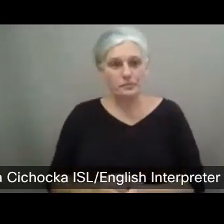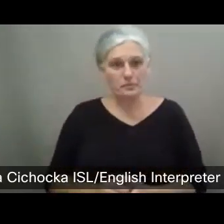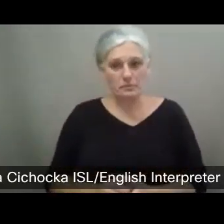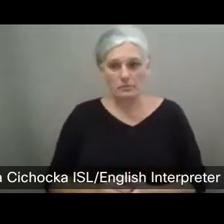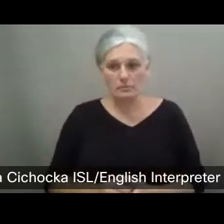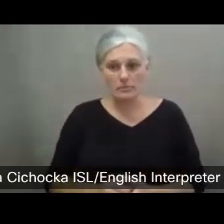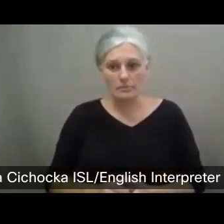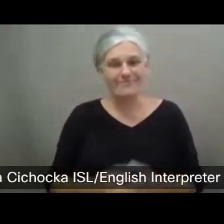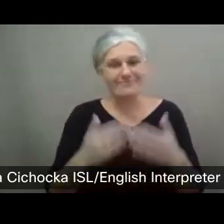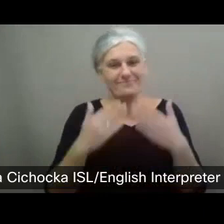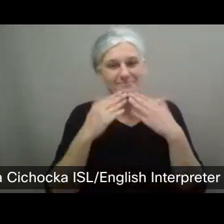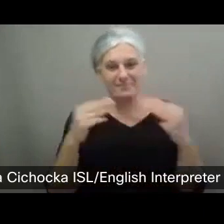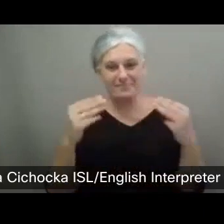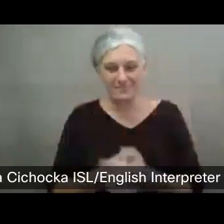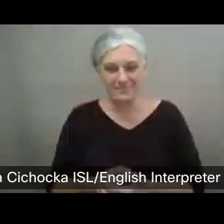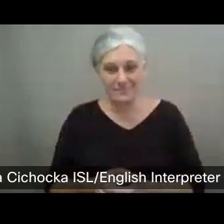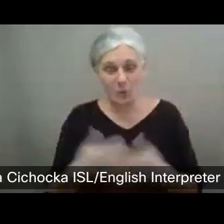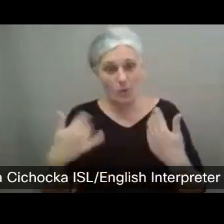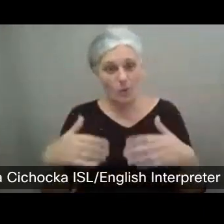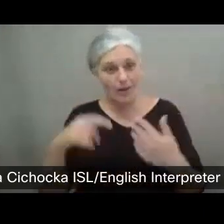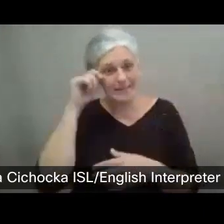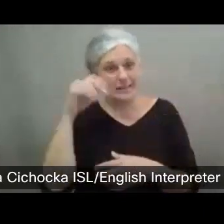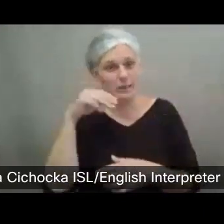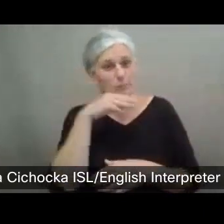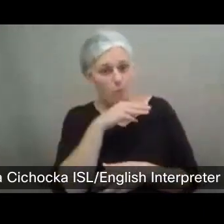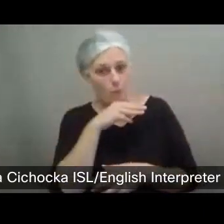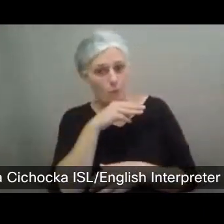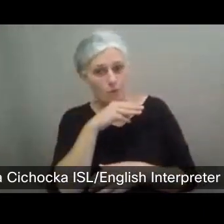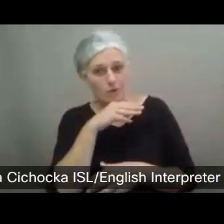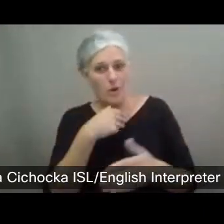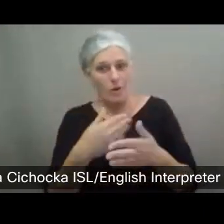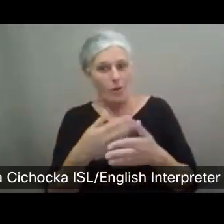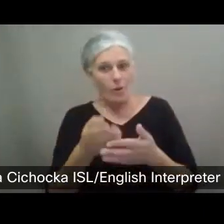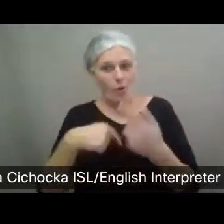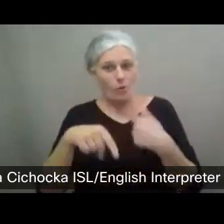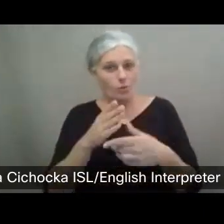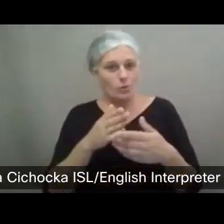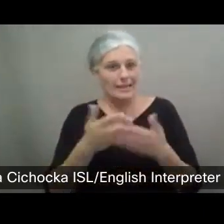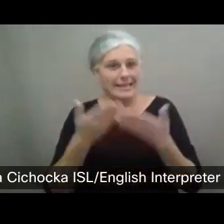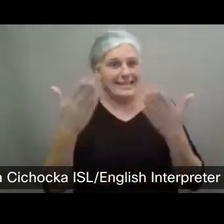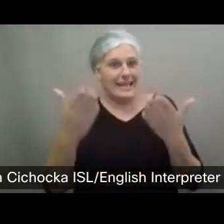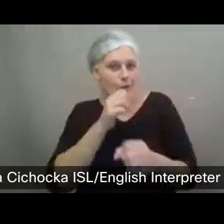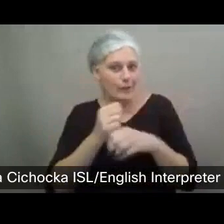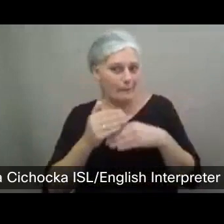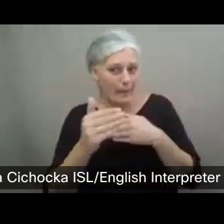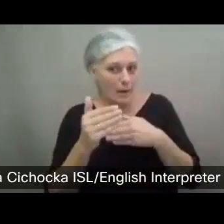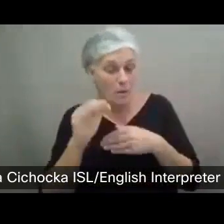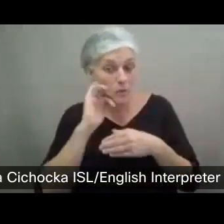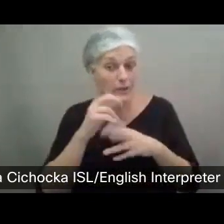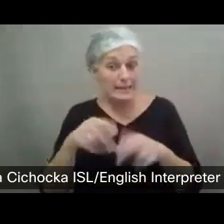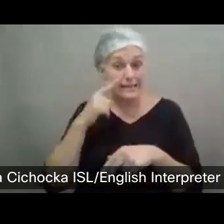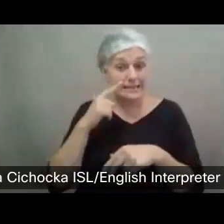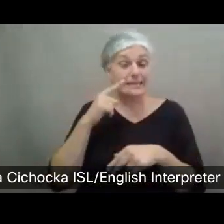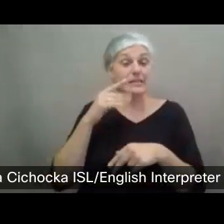Thank you so much. And I think that's really important with what we might throw to now, because I can see Professor Murphy, John